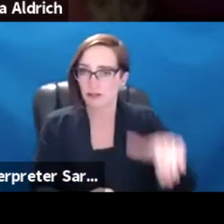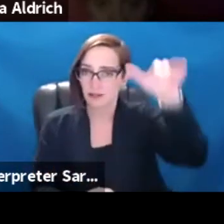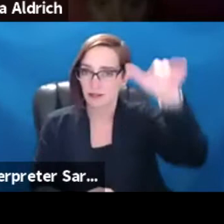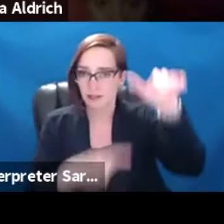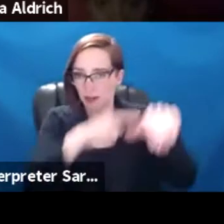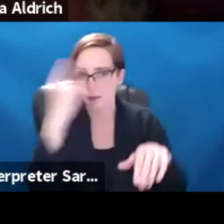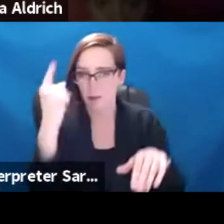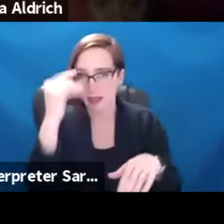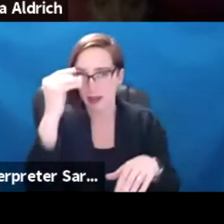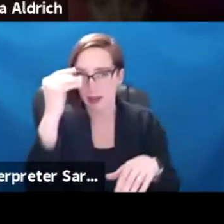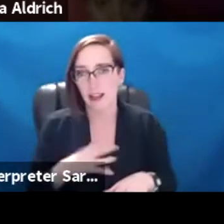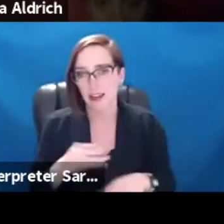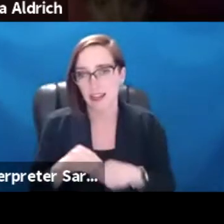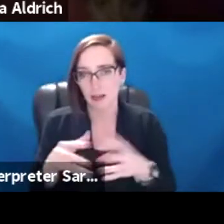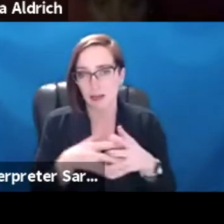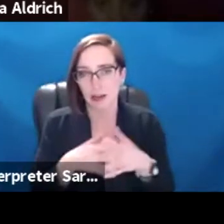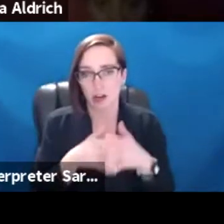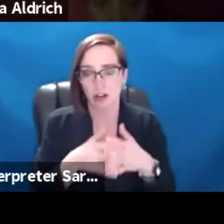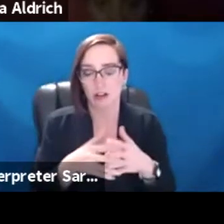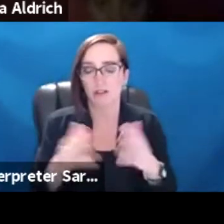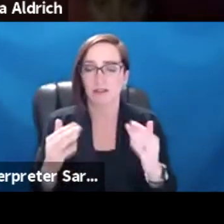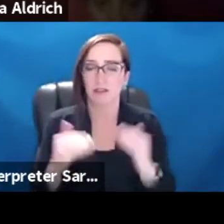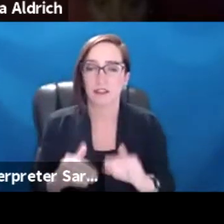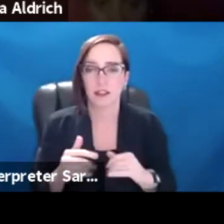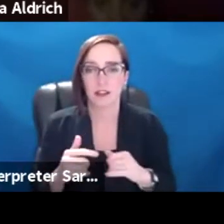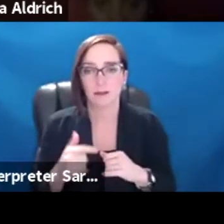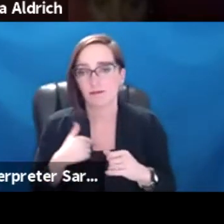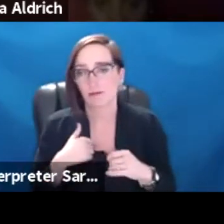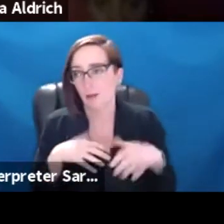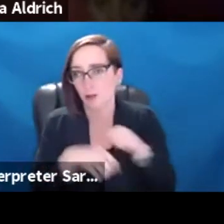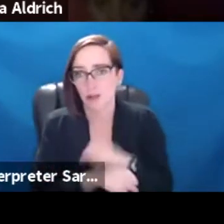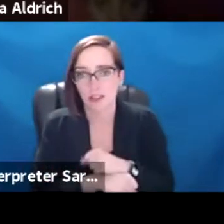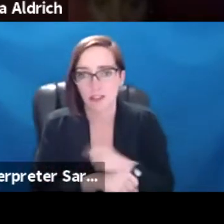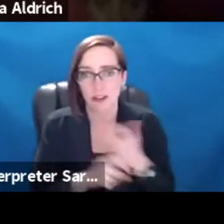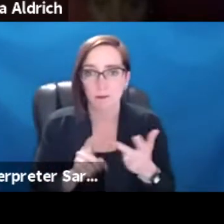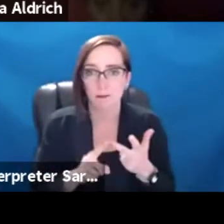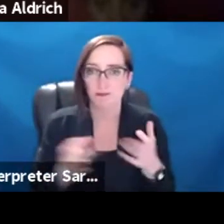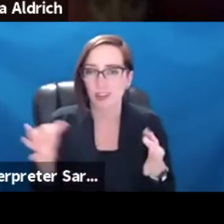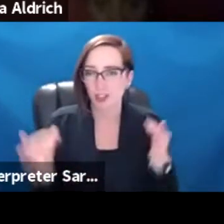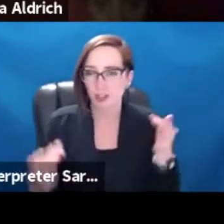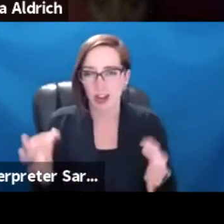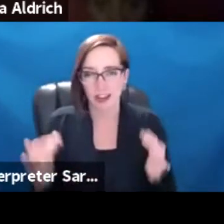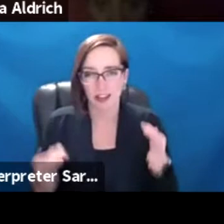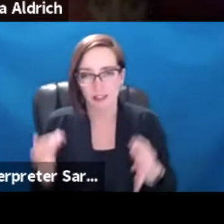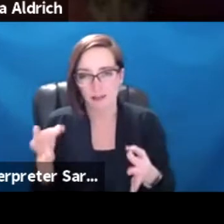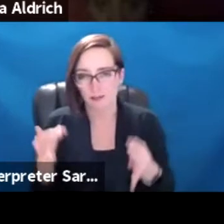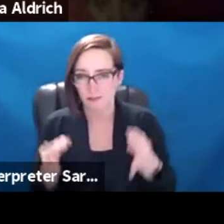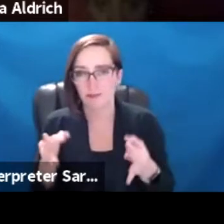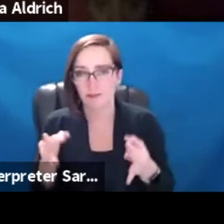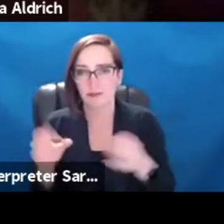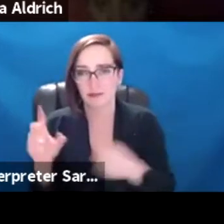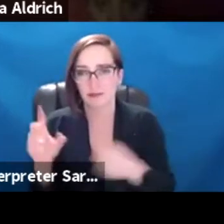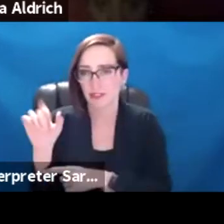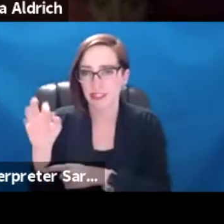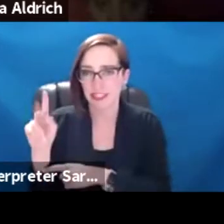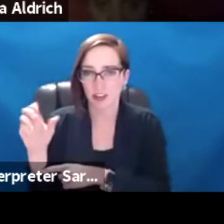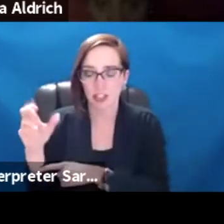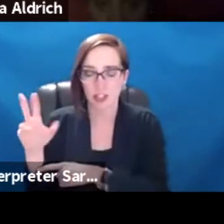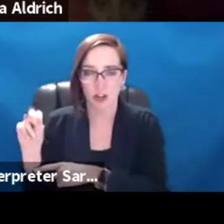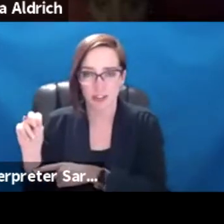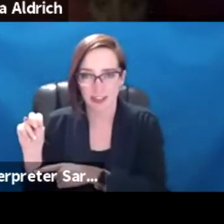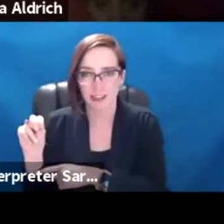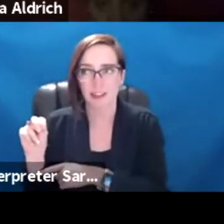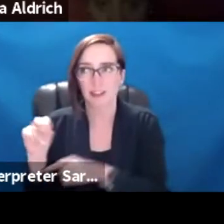America. I am grieving a trial for Chauvin right now that just